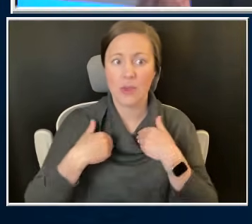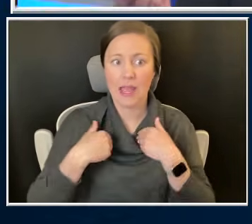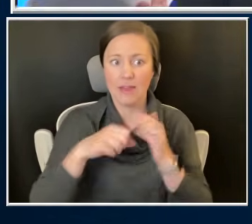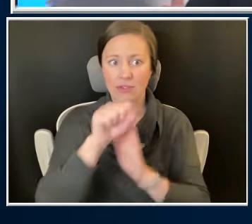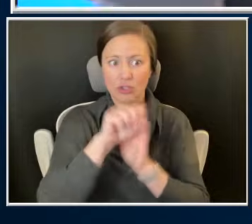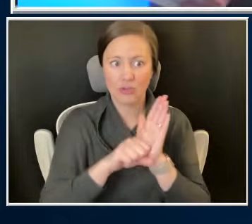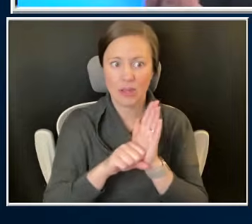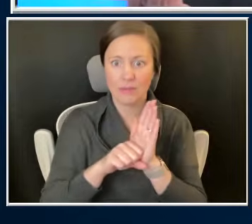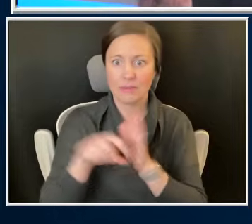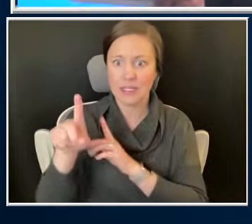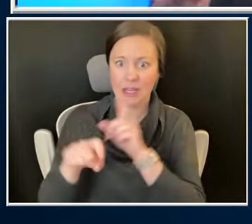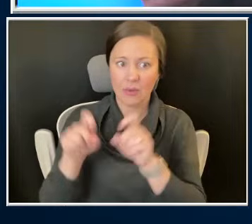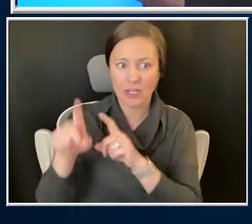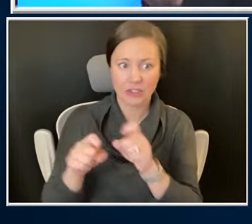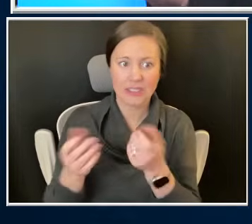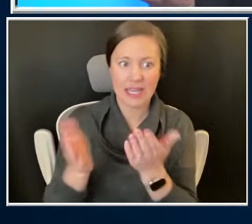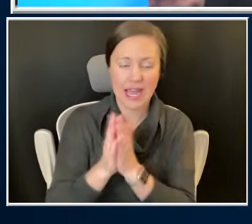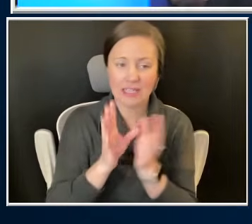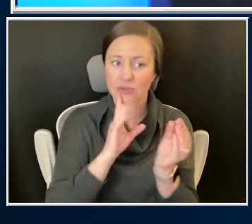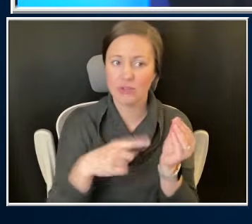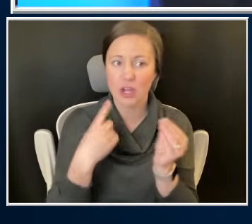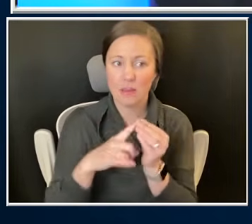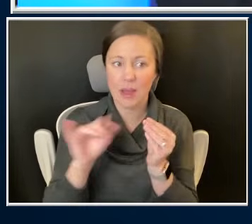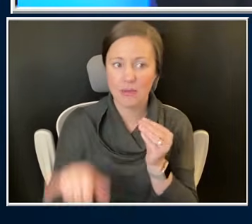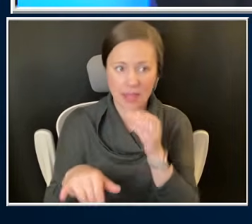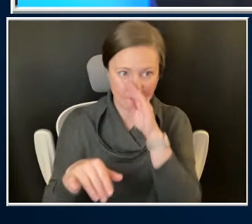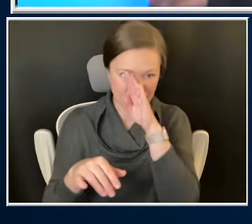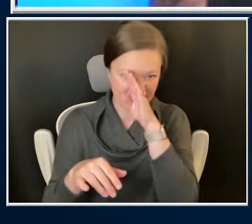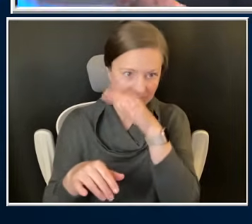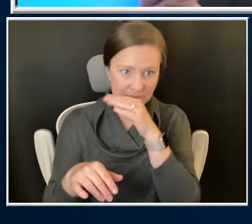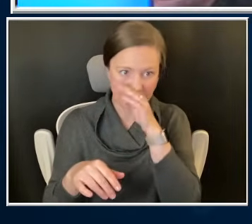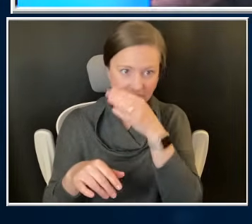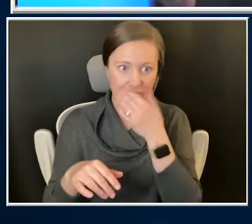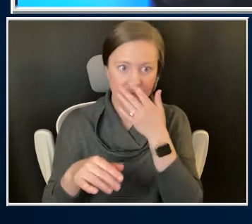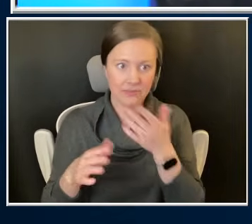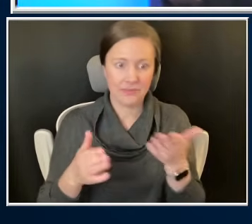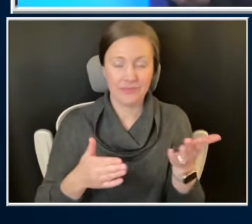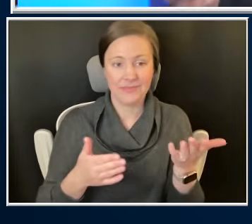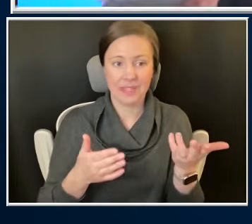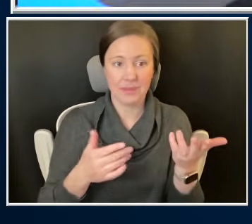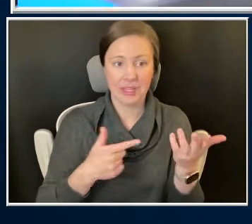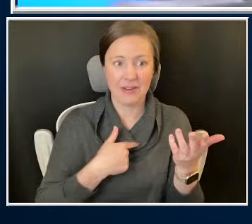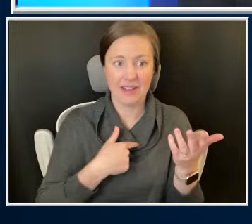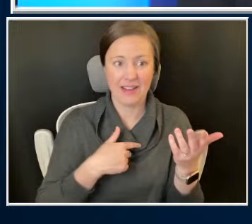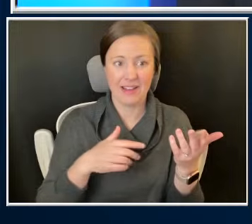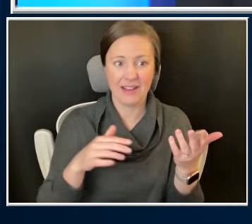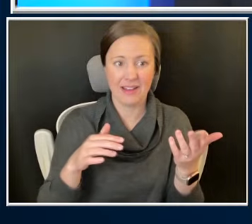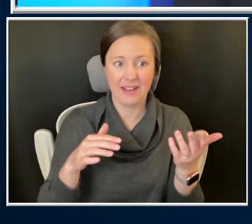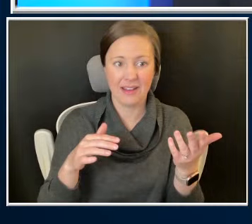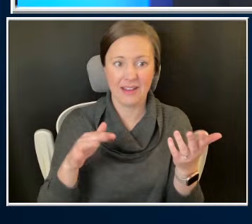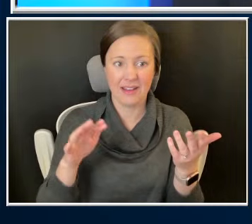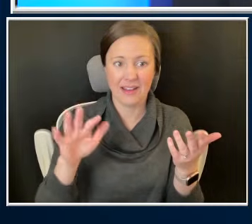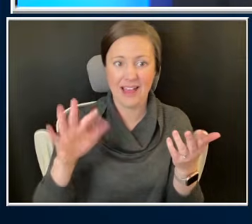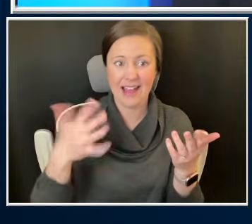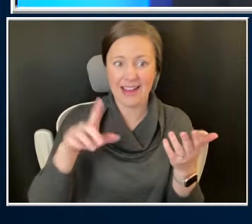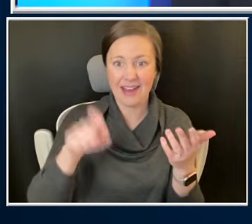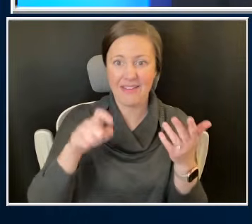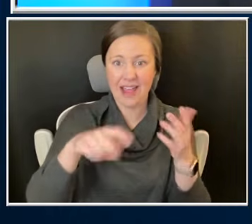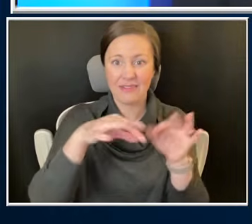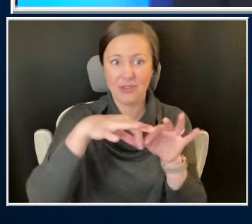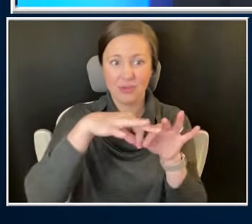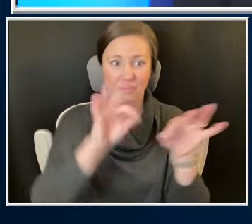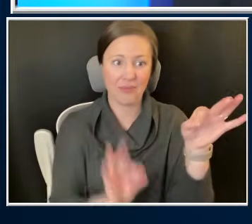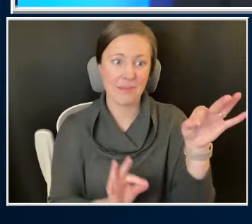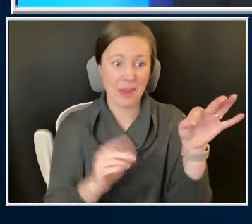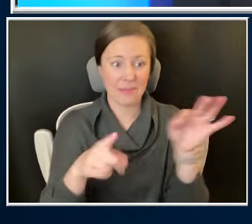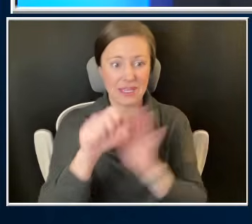you to talk about that so we could raise awareness. And I'm happy to say I have to kind of literally rip these scripts up because you have some news to share this morning. And